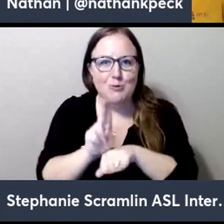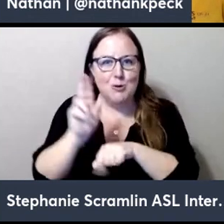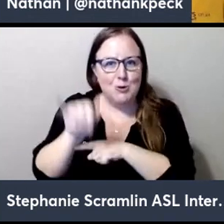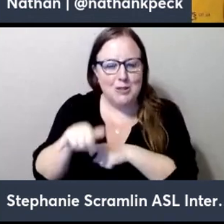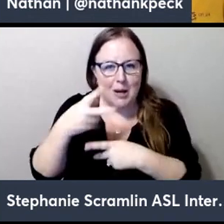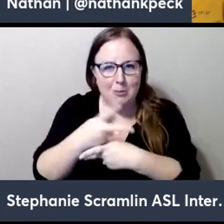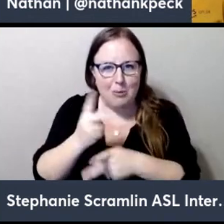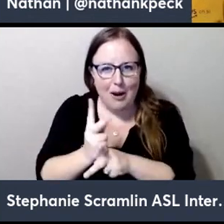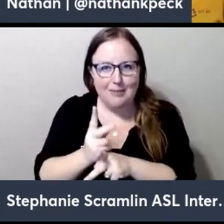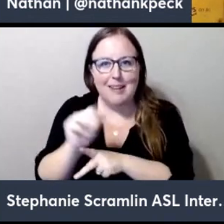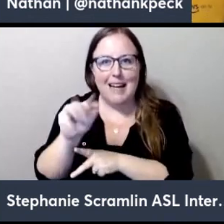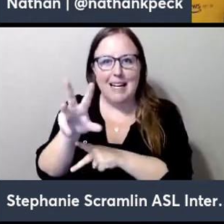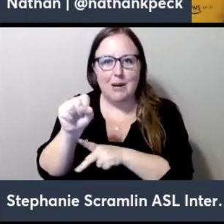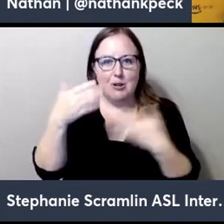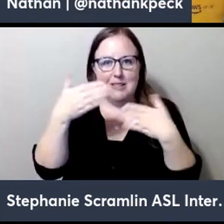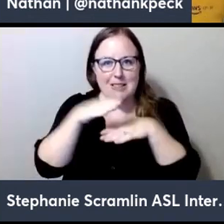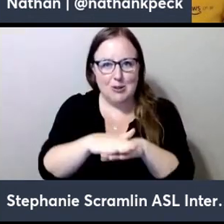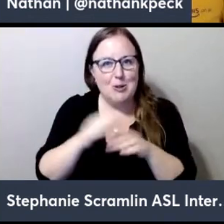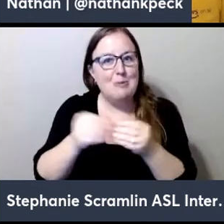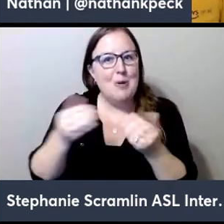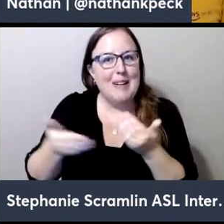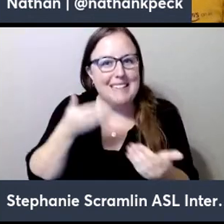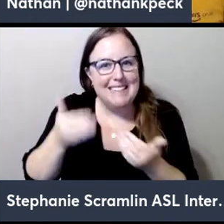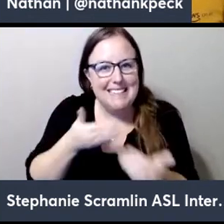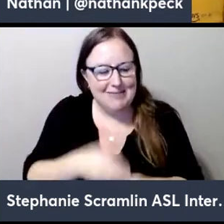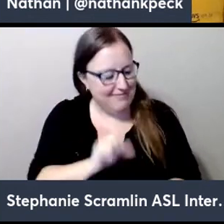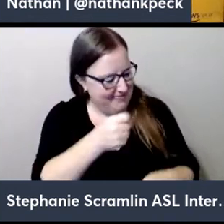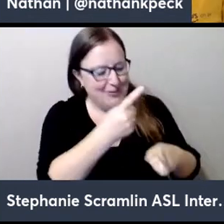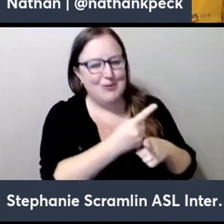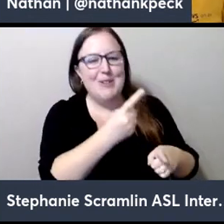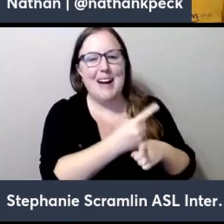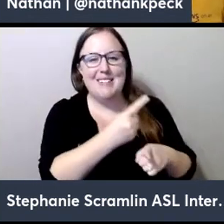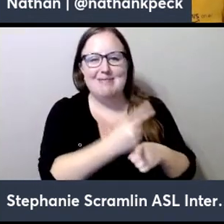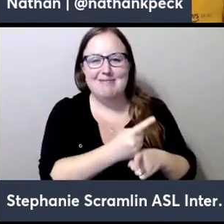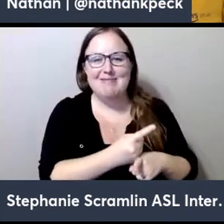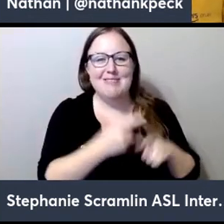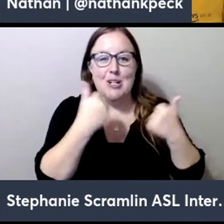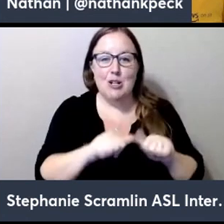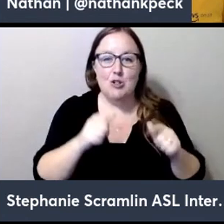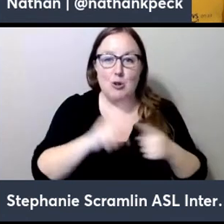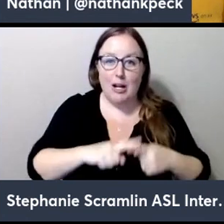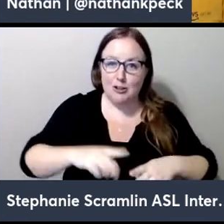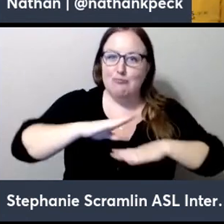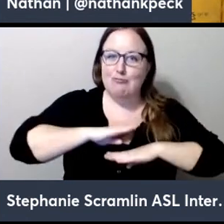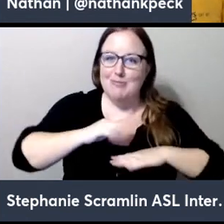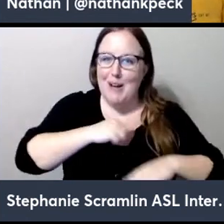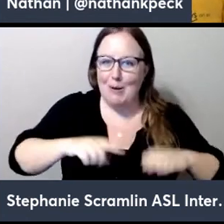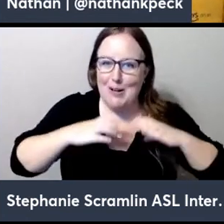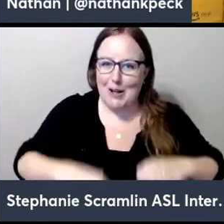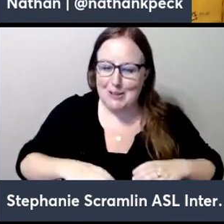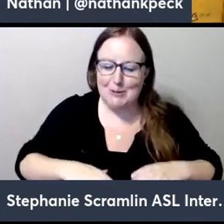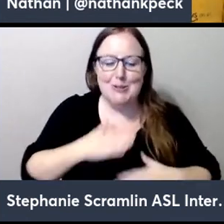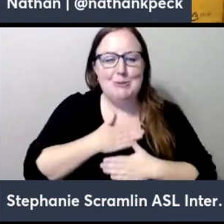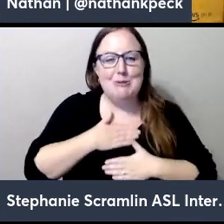AWS integration even easier. Yes. Trying to meet you where you are, people. We appreciate it.